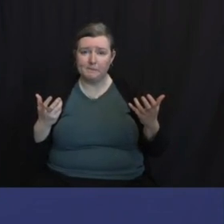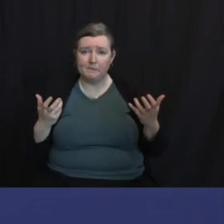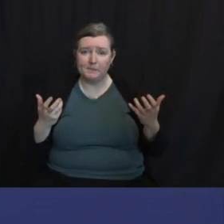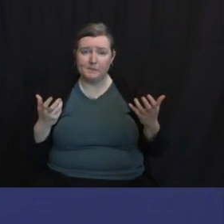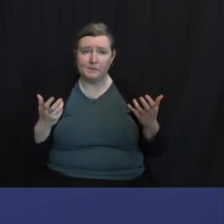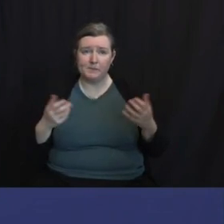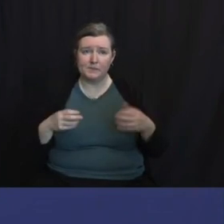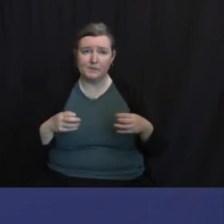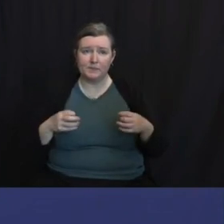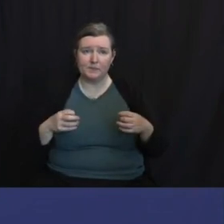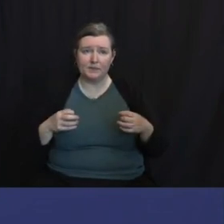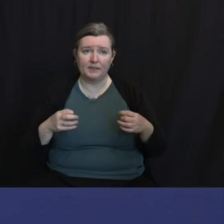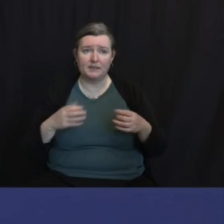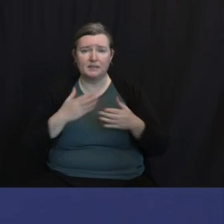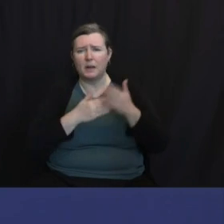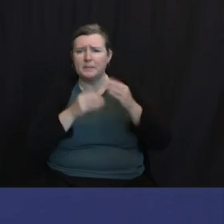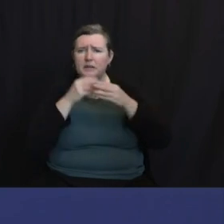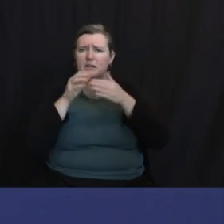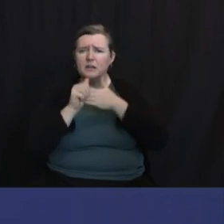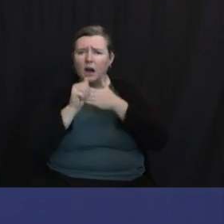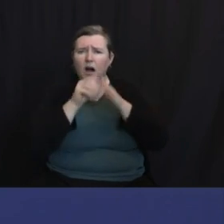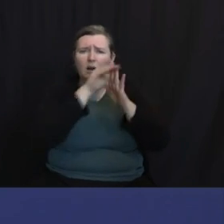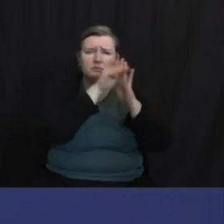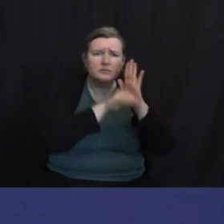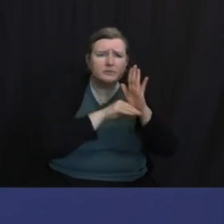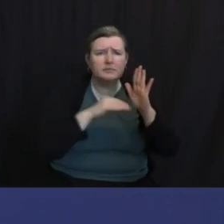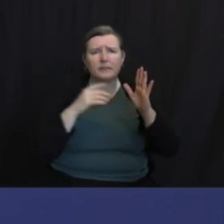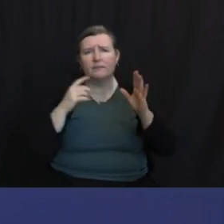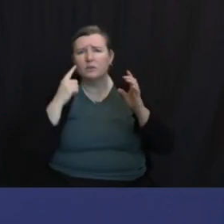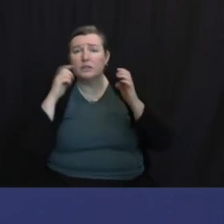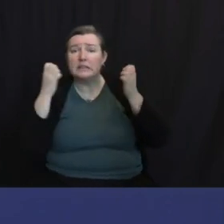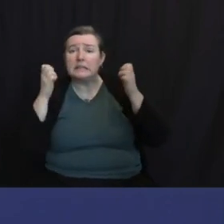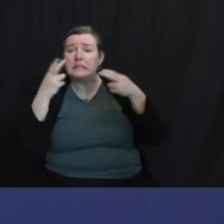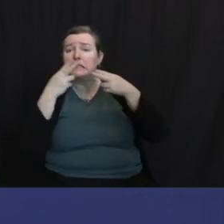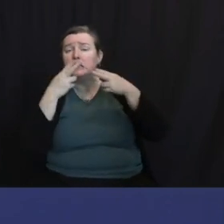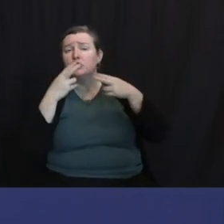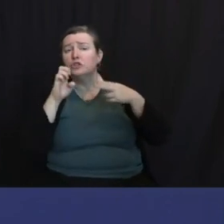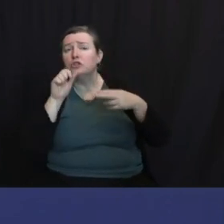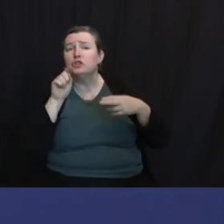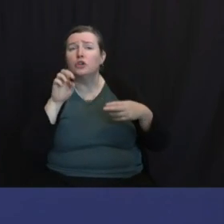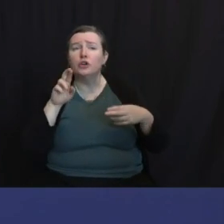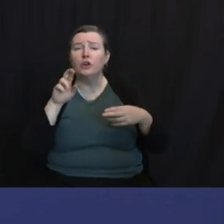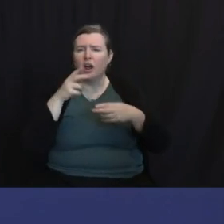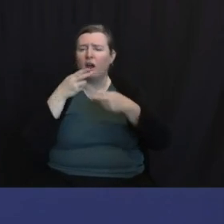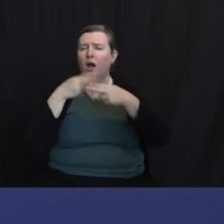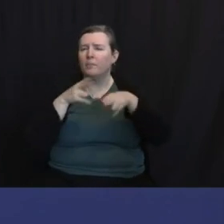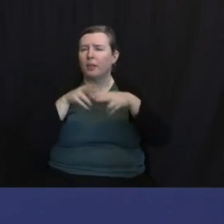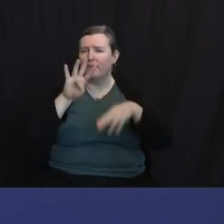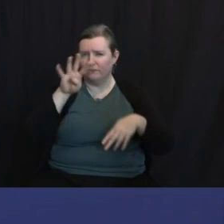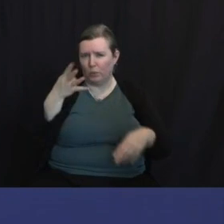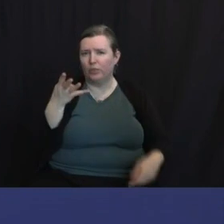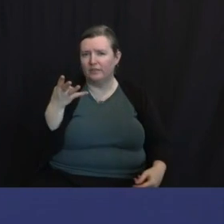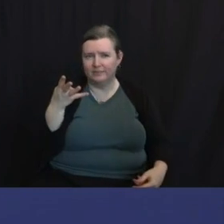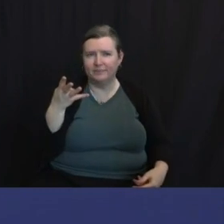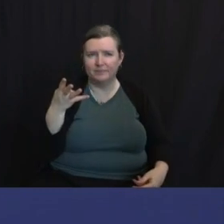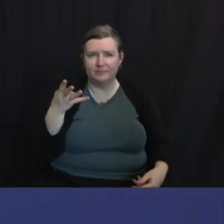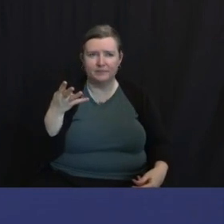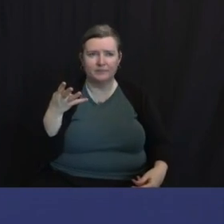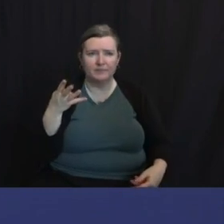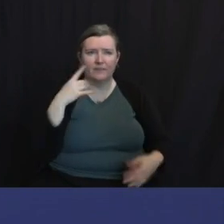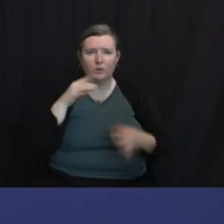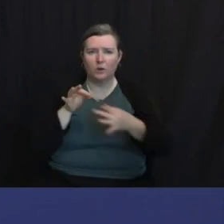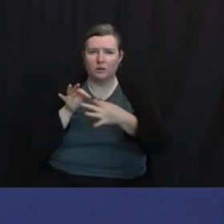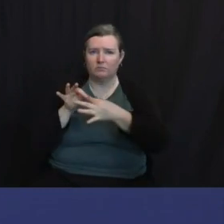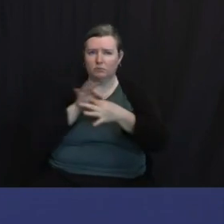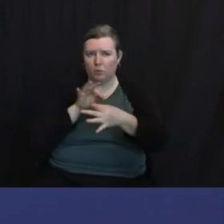is what's Easter? The 4th, I believe, of April. I think it's the week before, which is Holy Week for those who observe, or the week